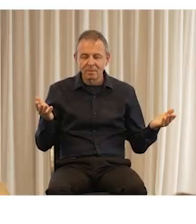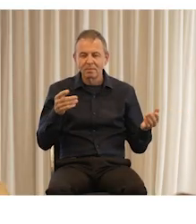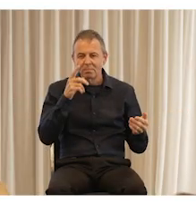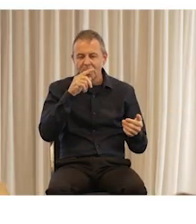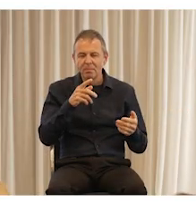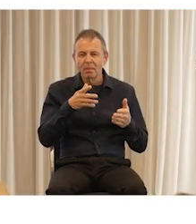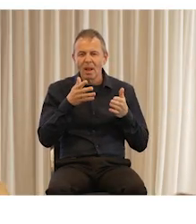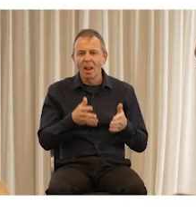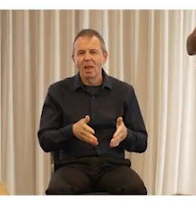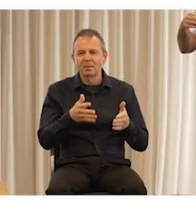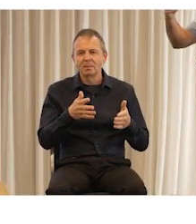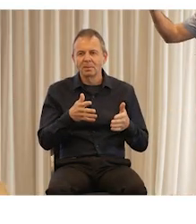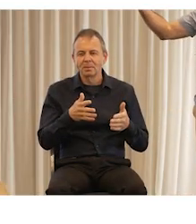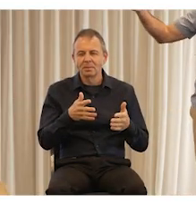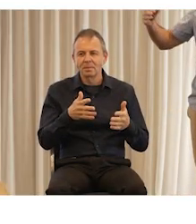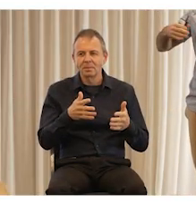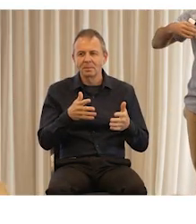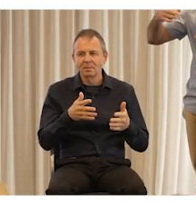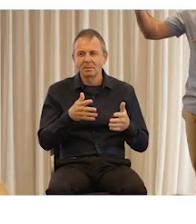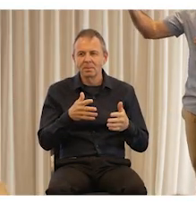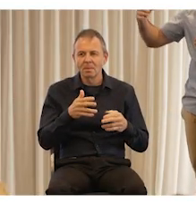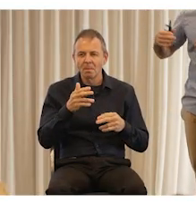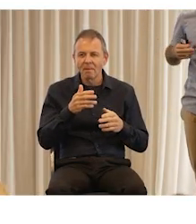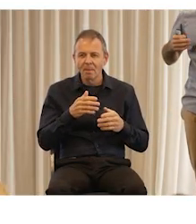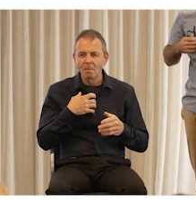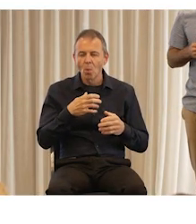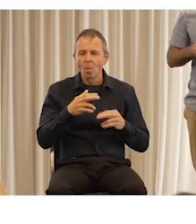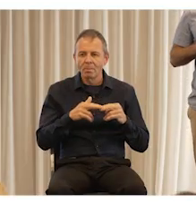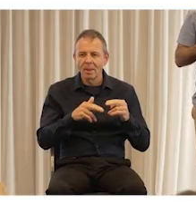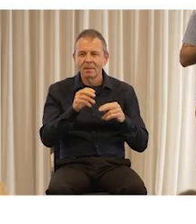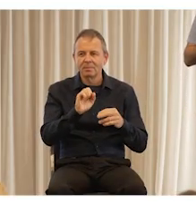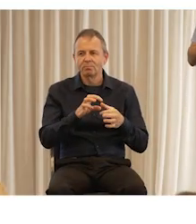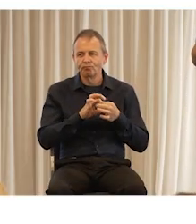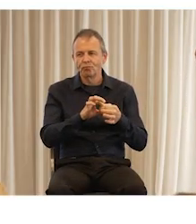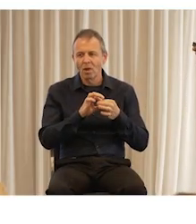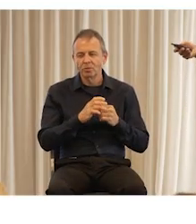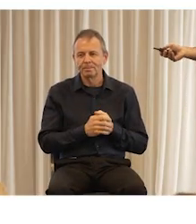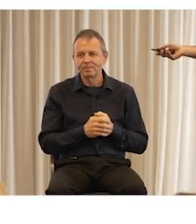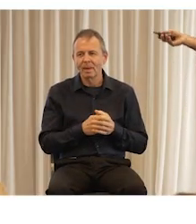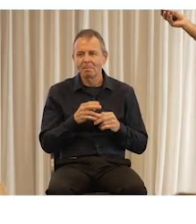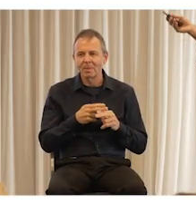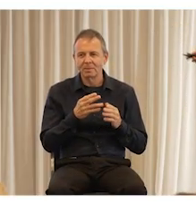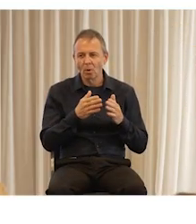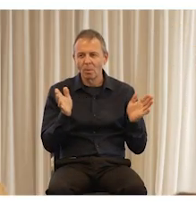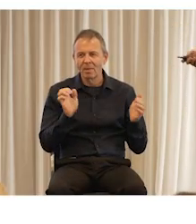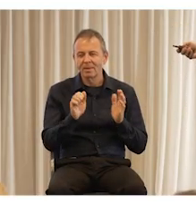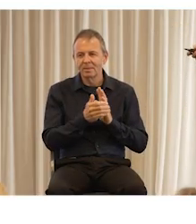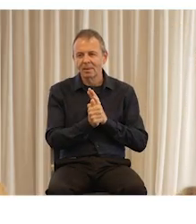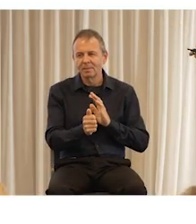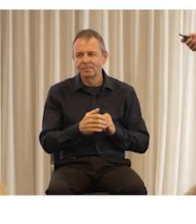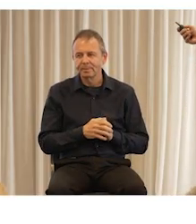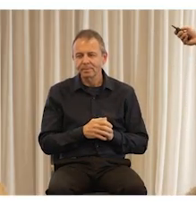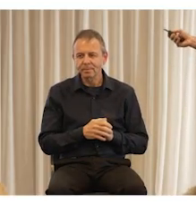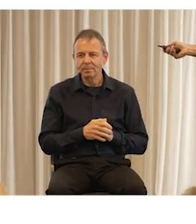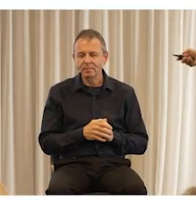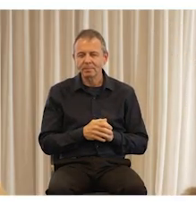allows people to further on their relationships and the roles that they have. So they're really elements that it